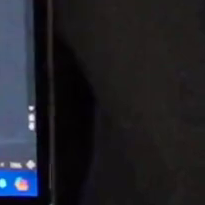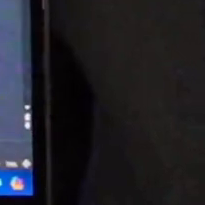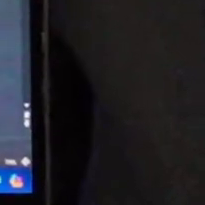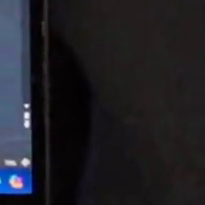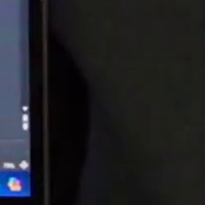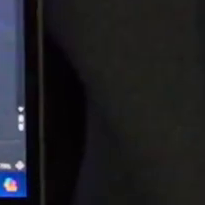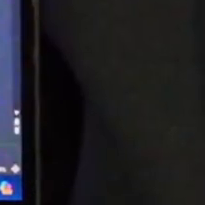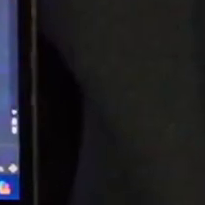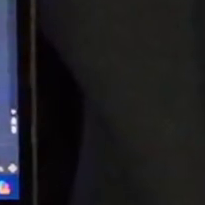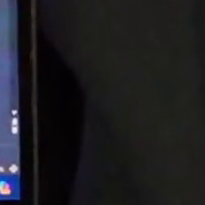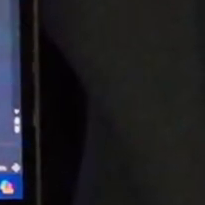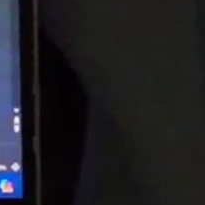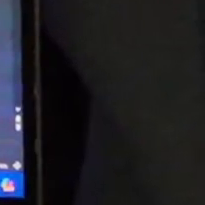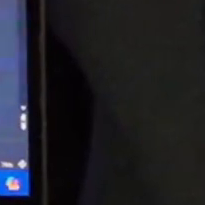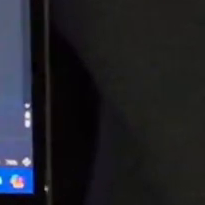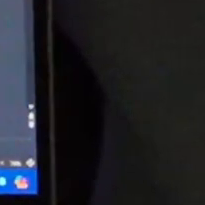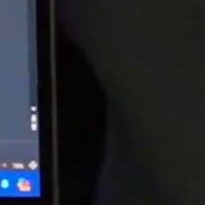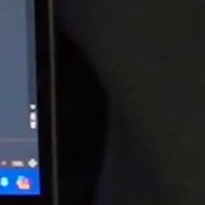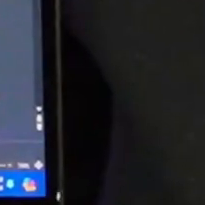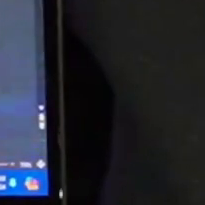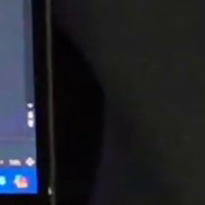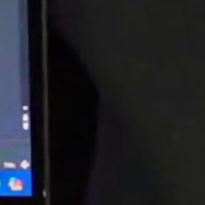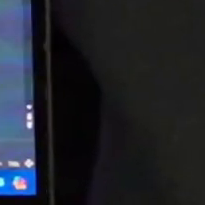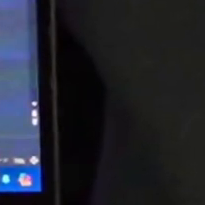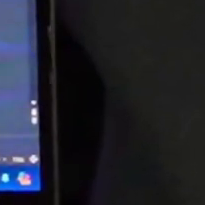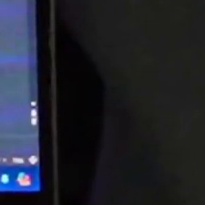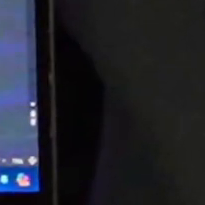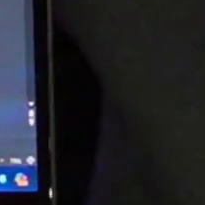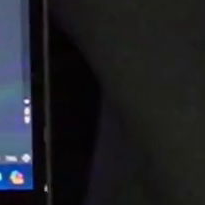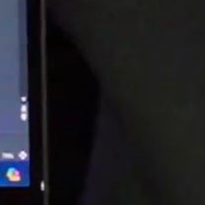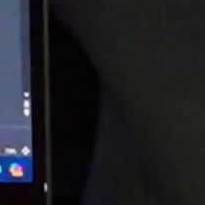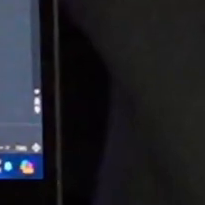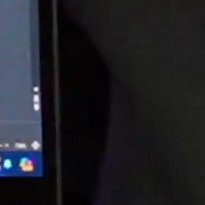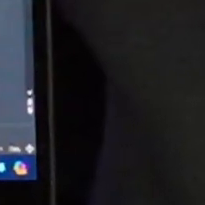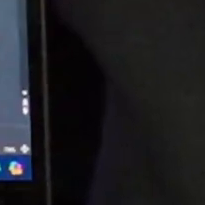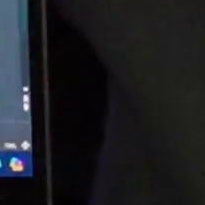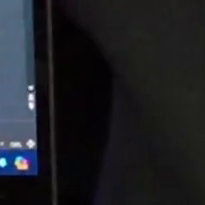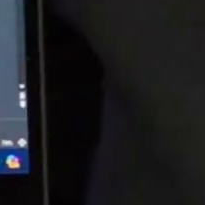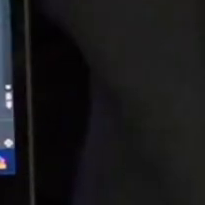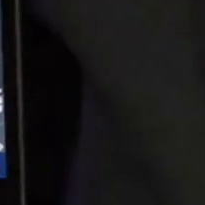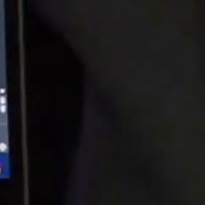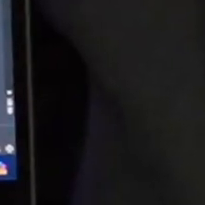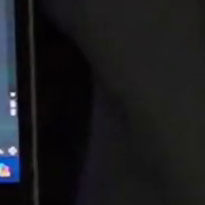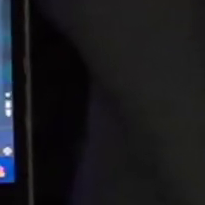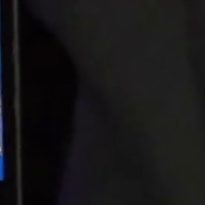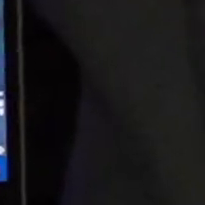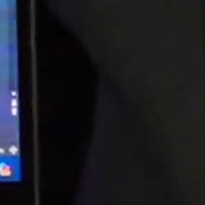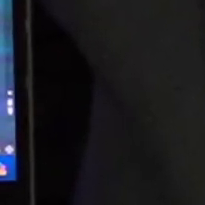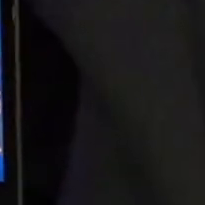it's still growing. It's doing its work. Inafanya kazi yake. Whether you're watching it or not.